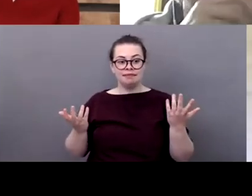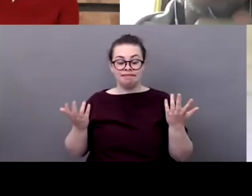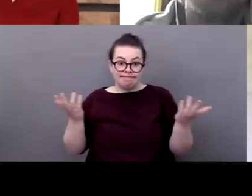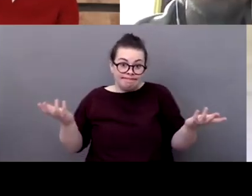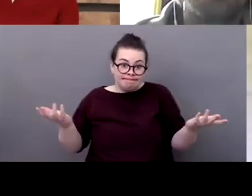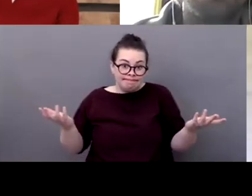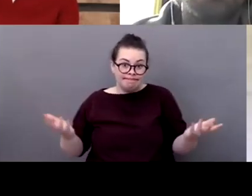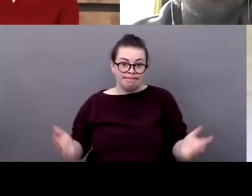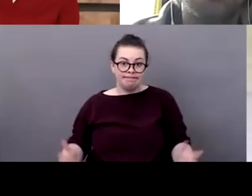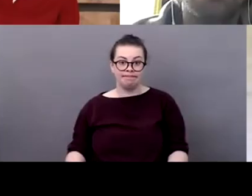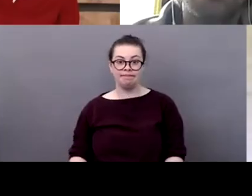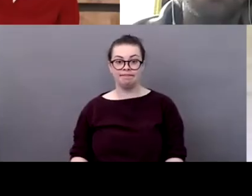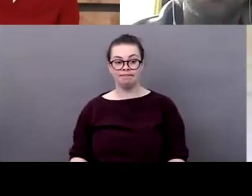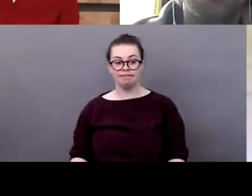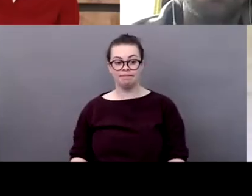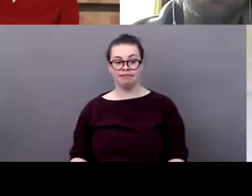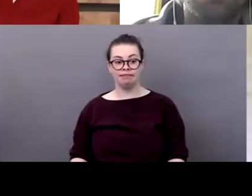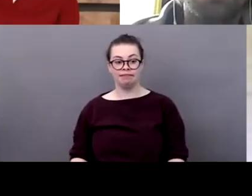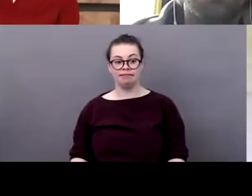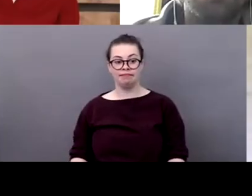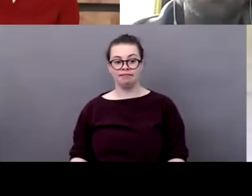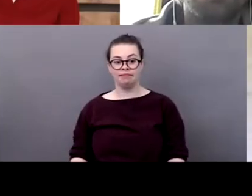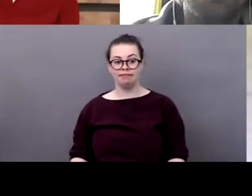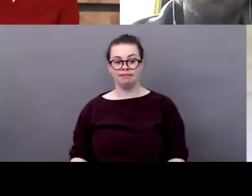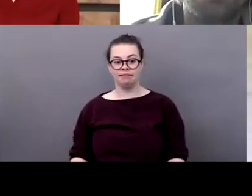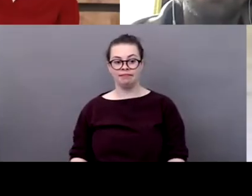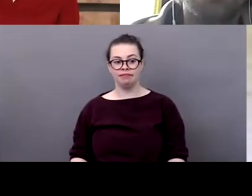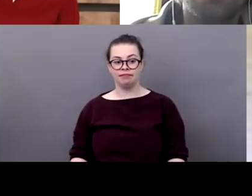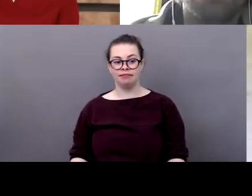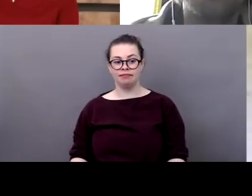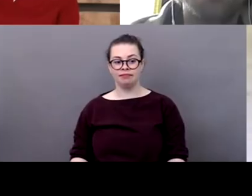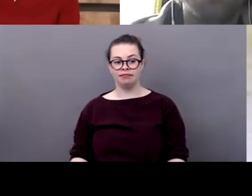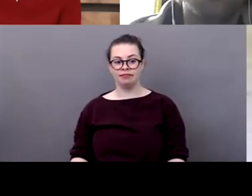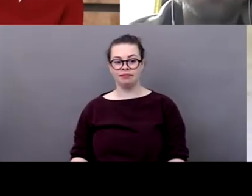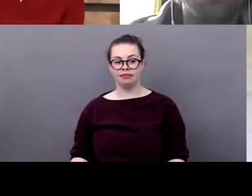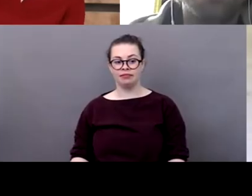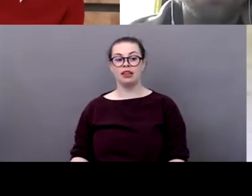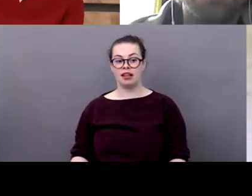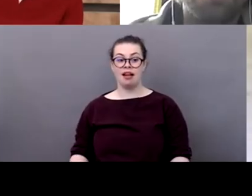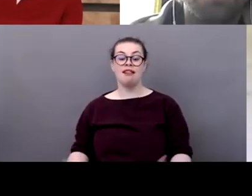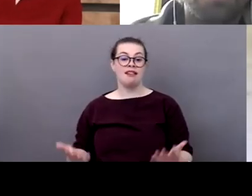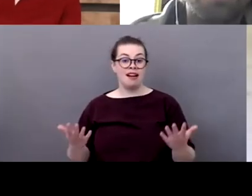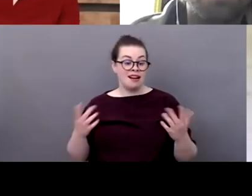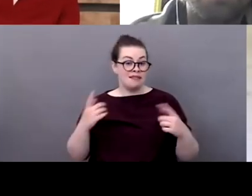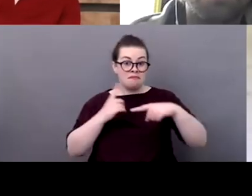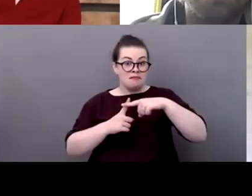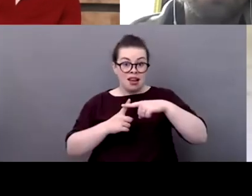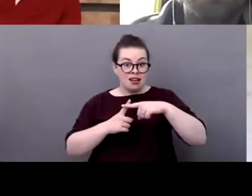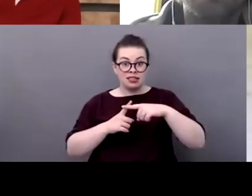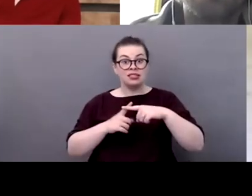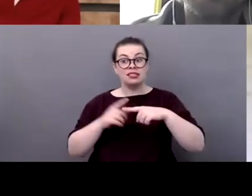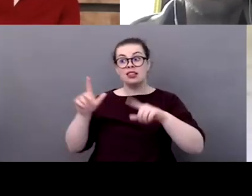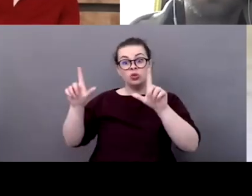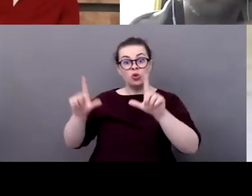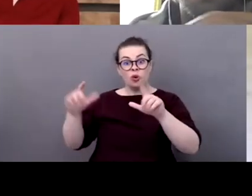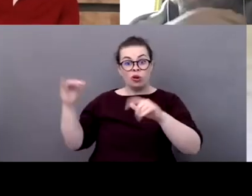Guillaume, if you want to add something about what we can do to protect the environment through outdoor sports.